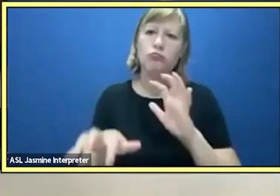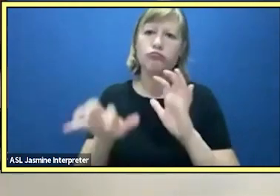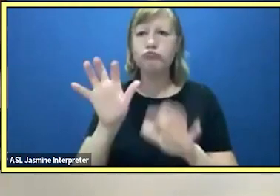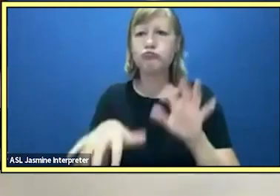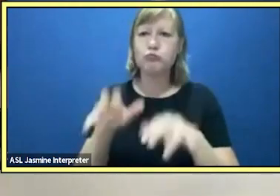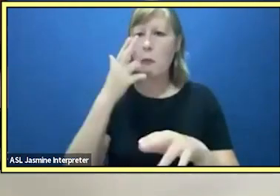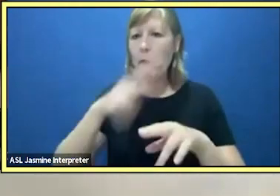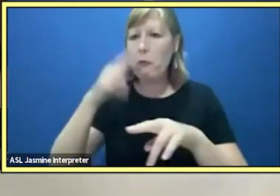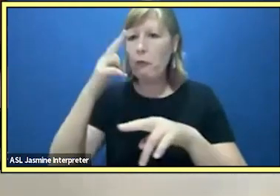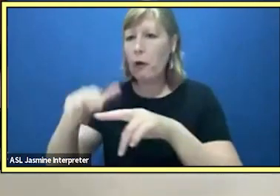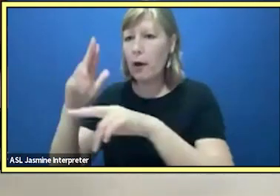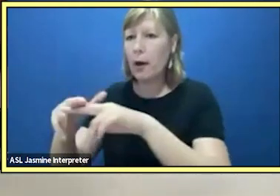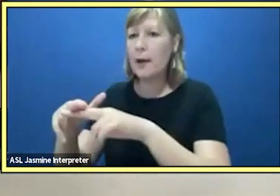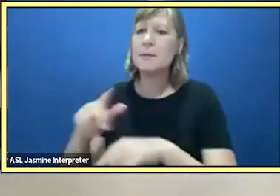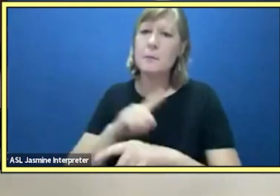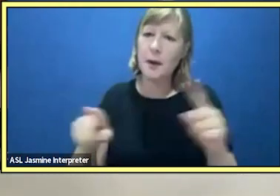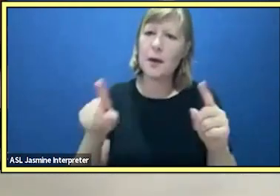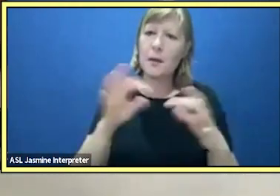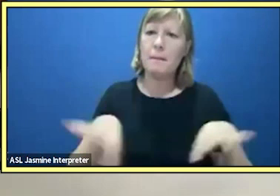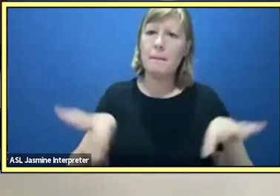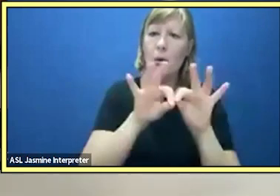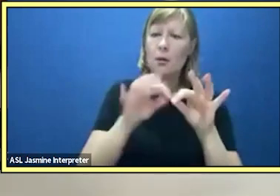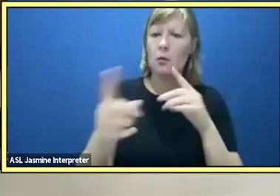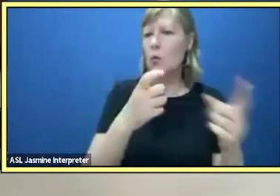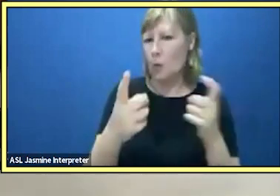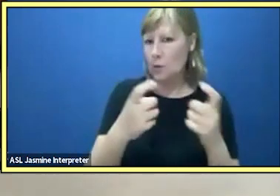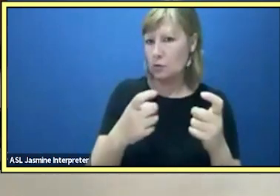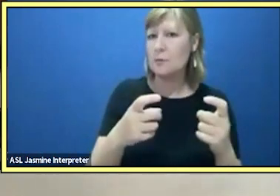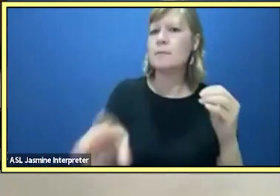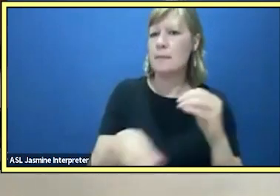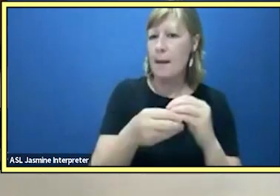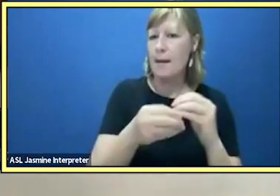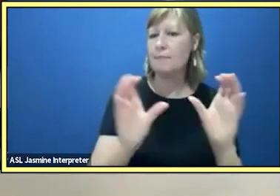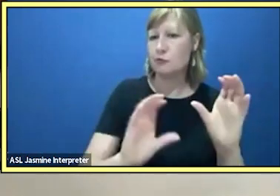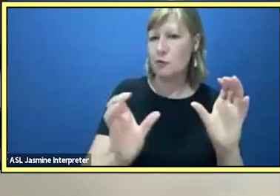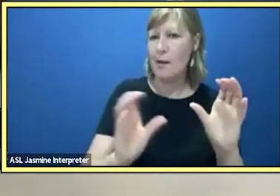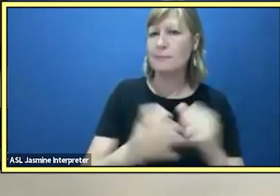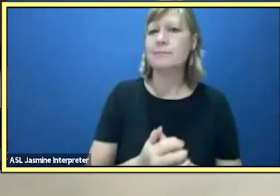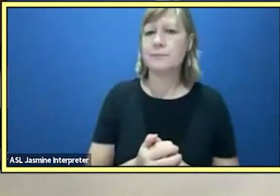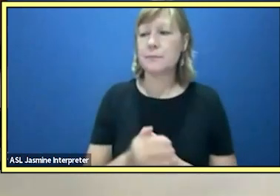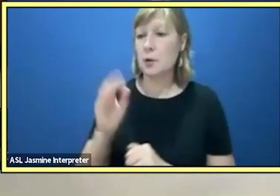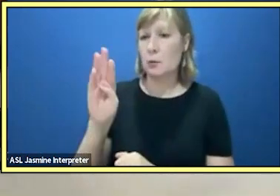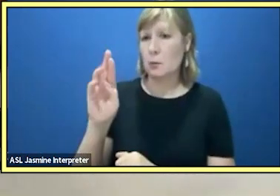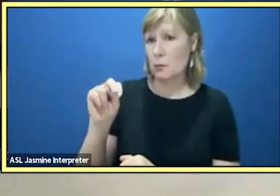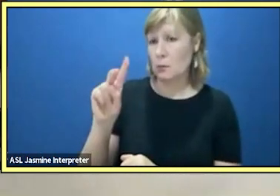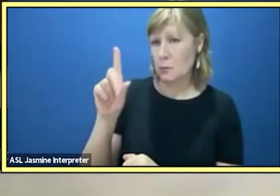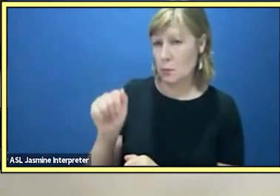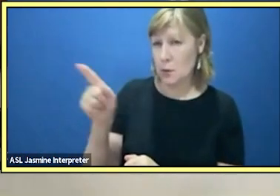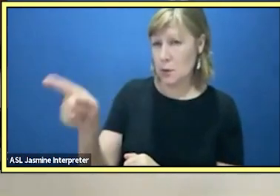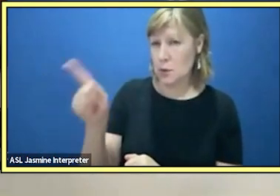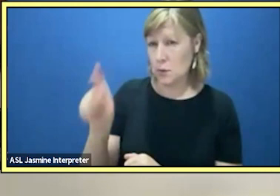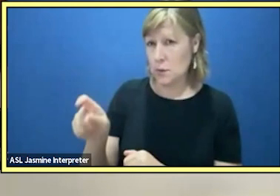everybody's included and not everybody reads. So we're here and here we go. Oh, and Brenda, do you want to mention the in-person thing or